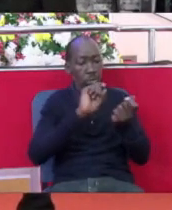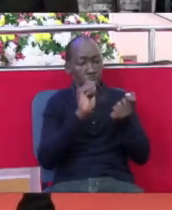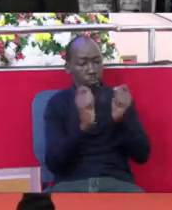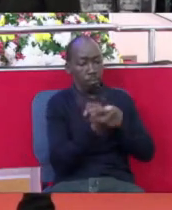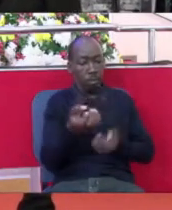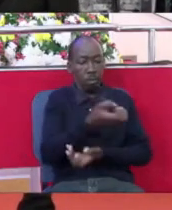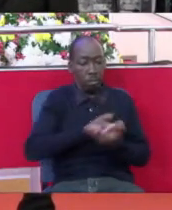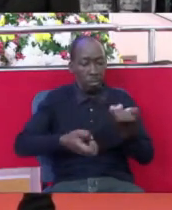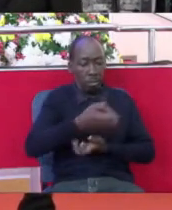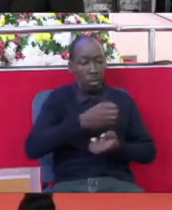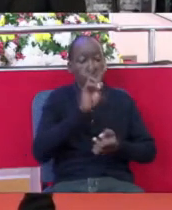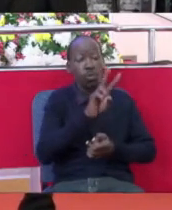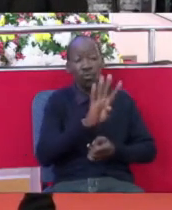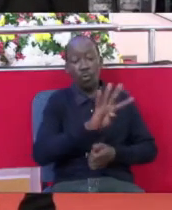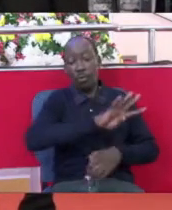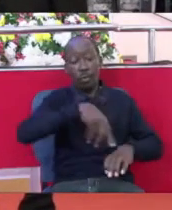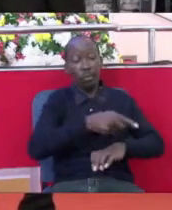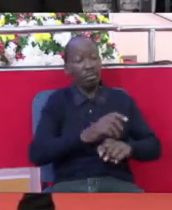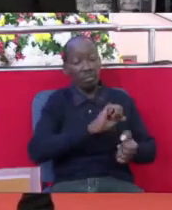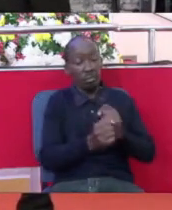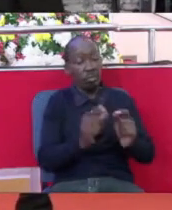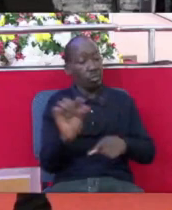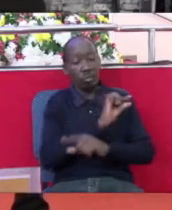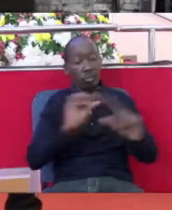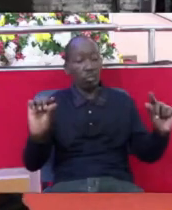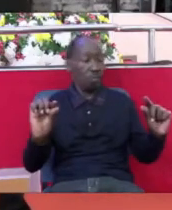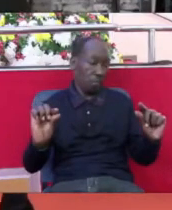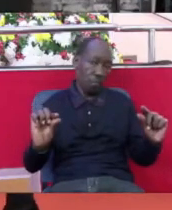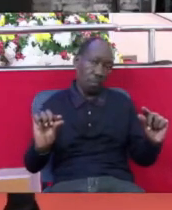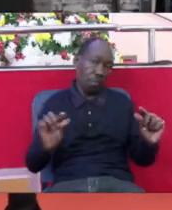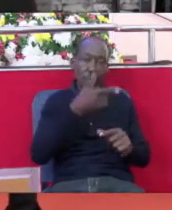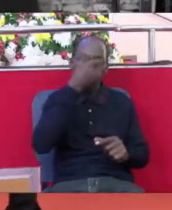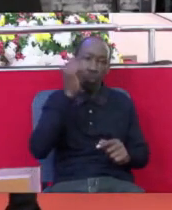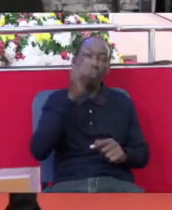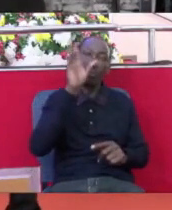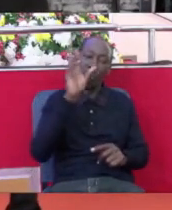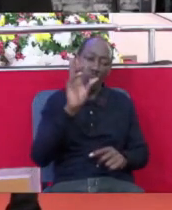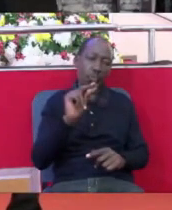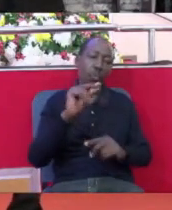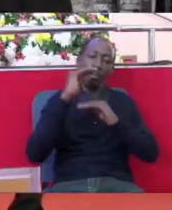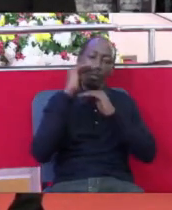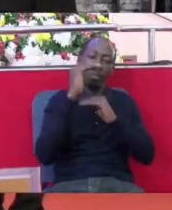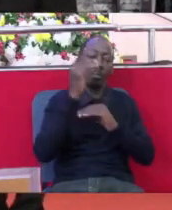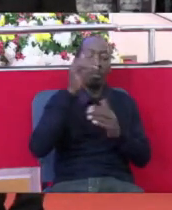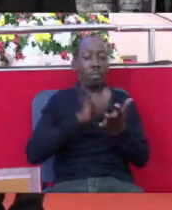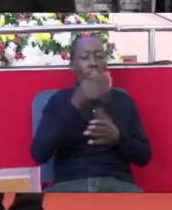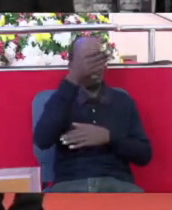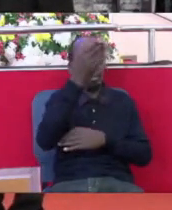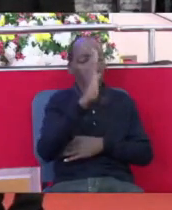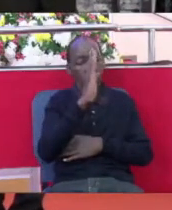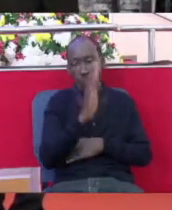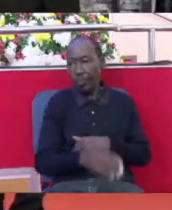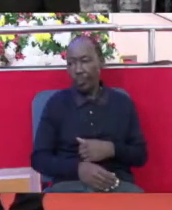of Samaria within 24 hours. Jinsi Mungu alibadilisha uchumi wa Samaria kwa masaa 24. Because there is no limitation to our God. Kwa sababu